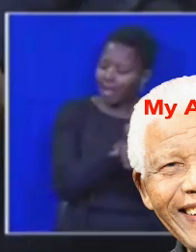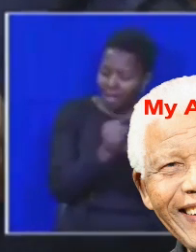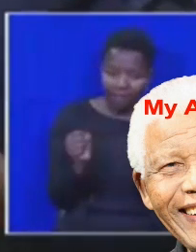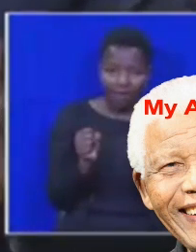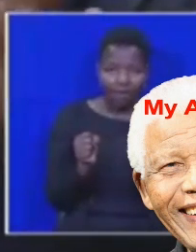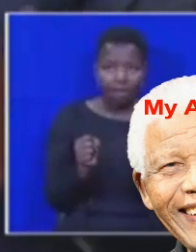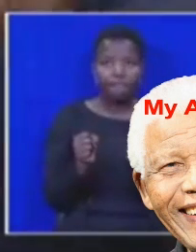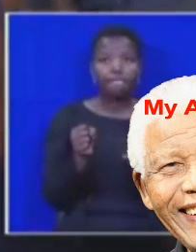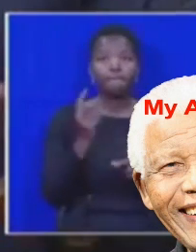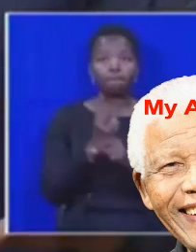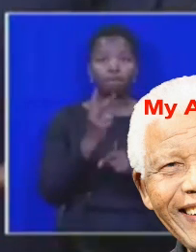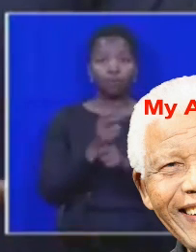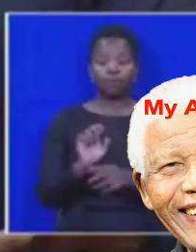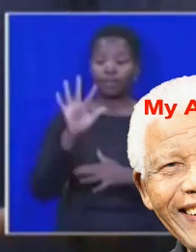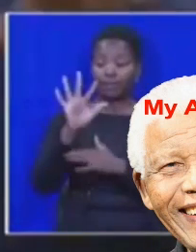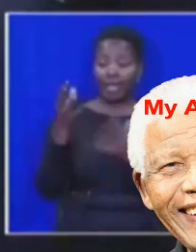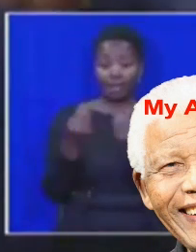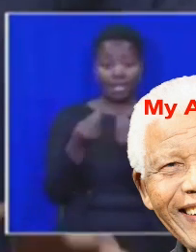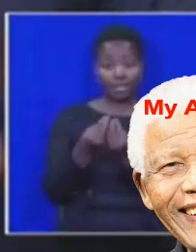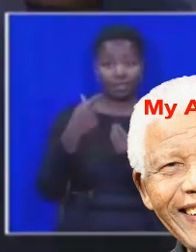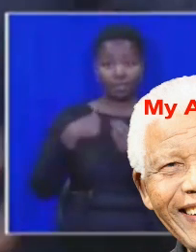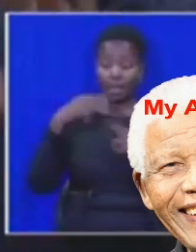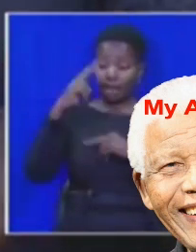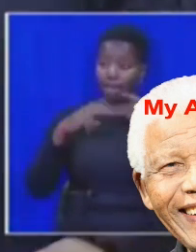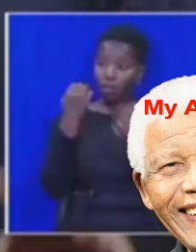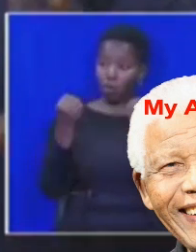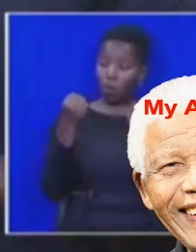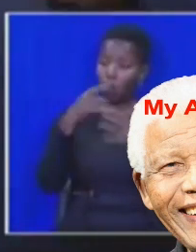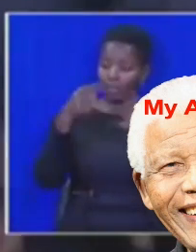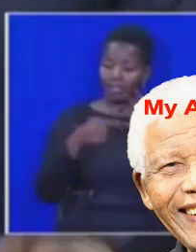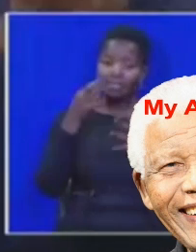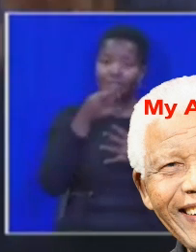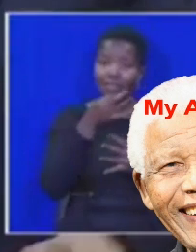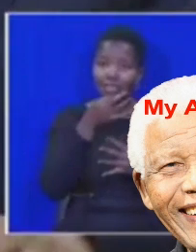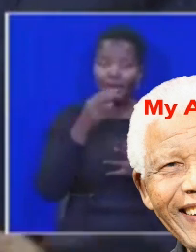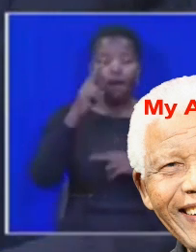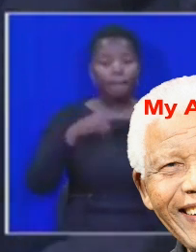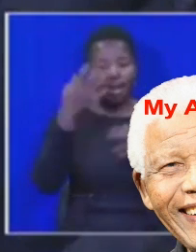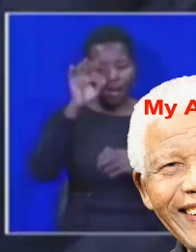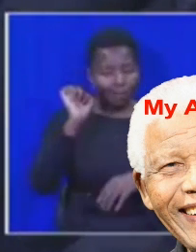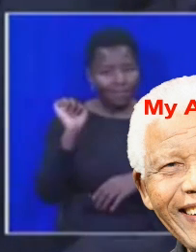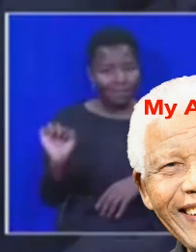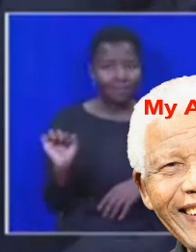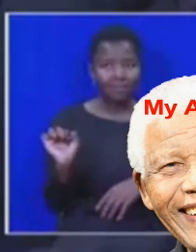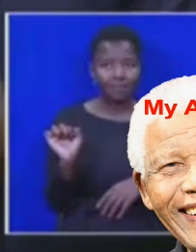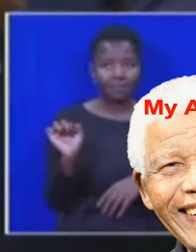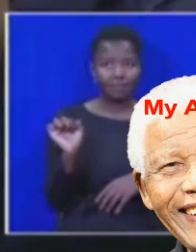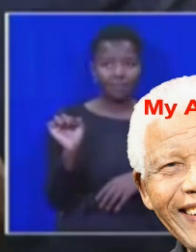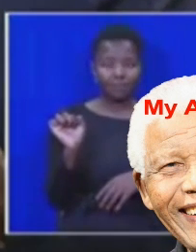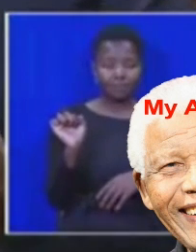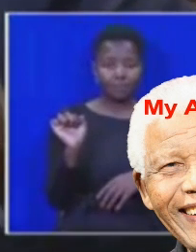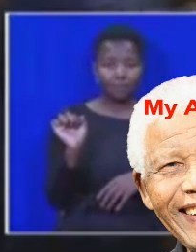I built the 5 items that the Concord talks about. That was built by government.